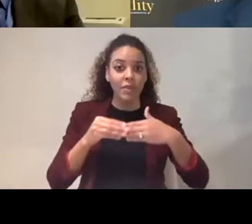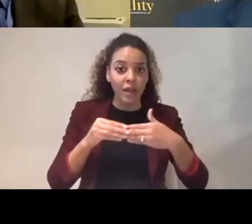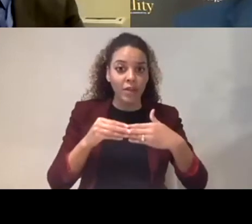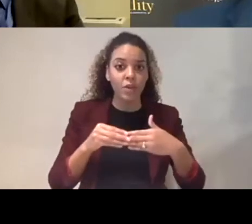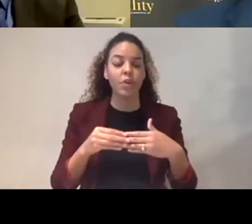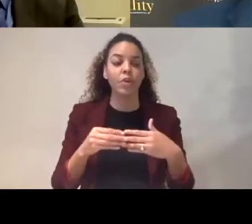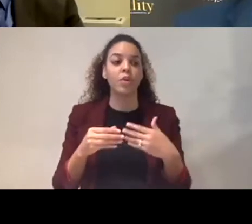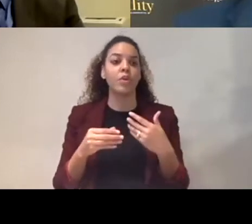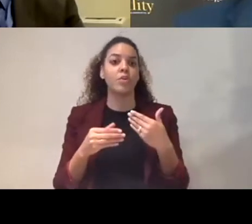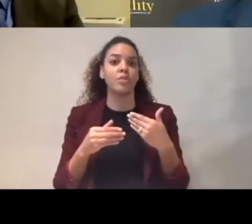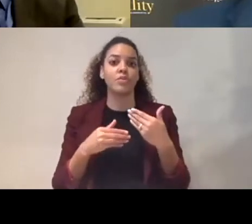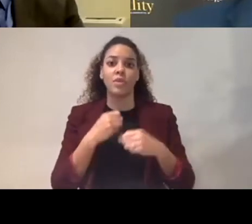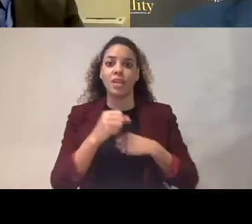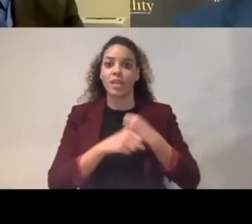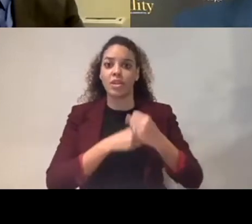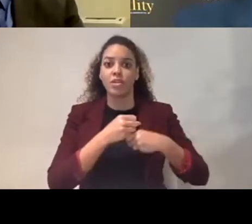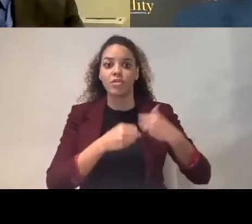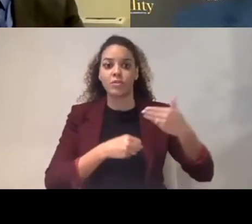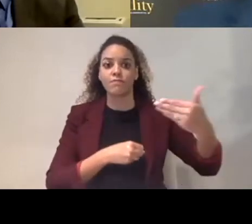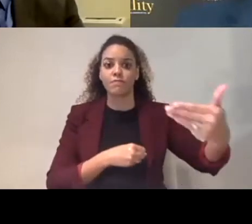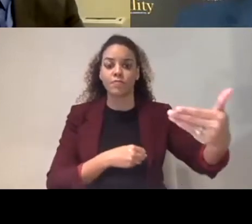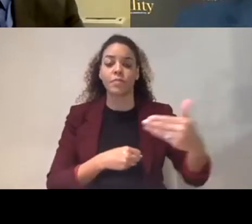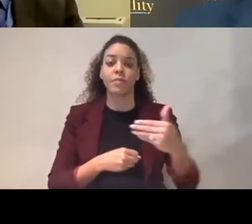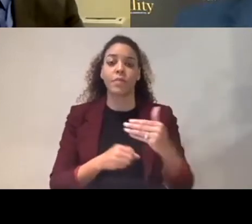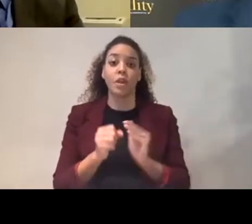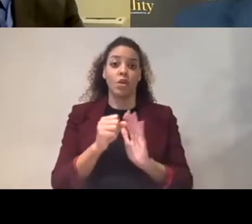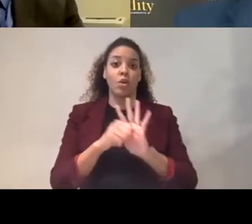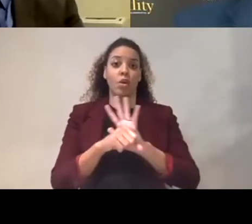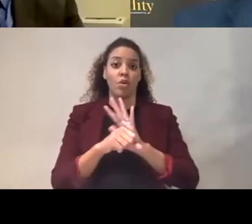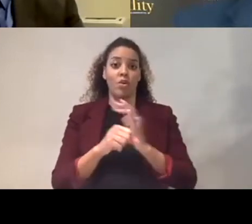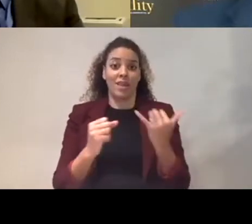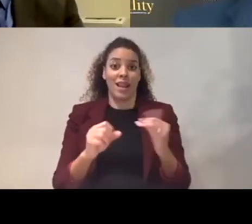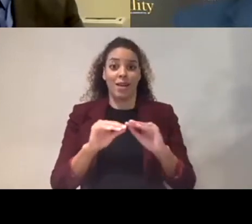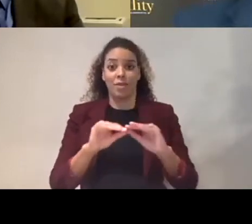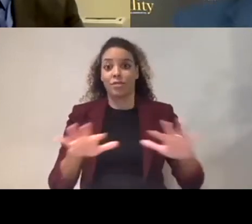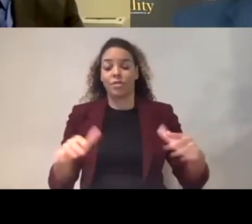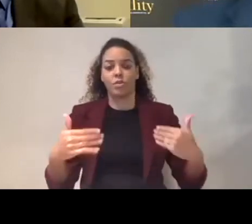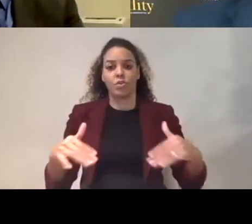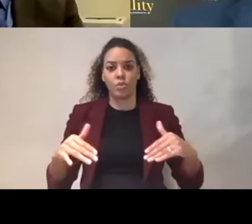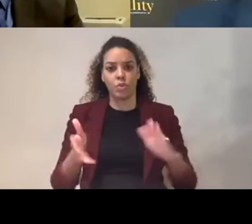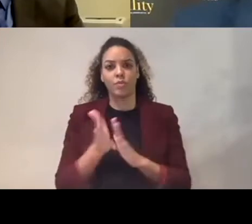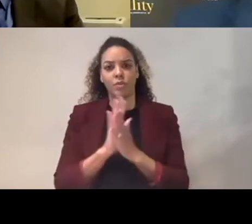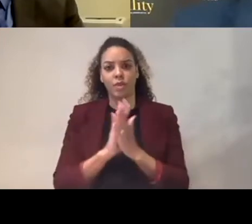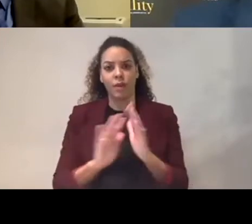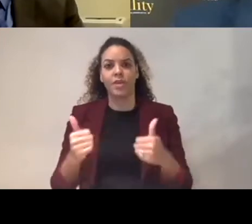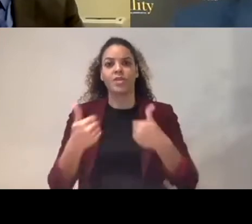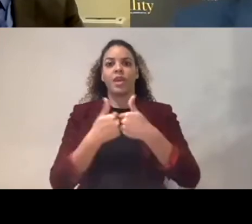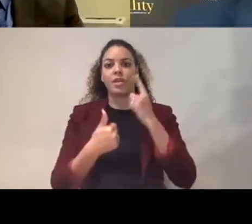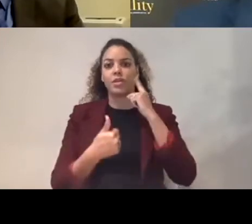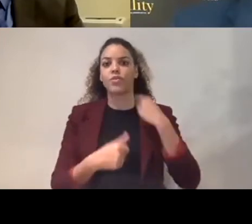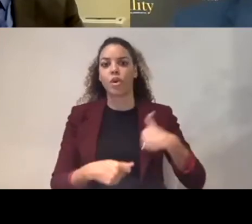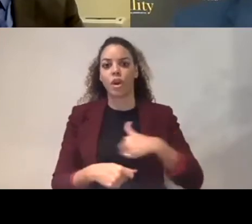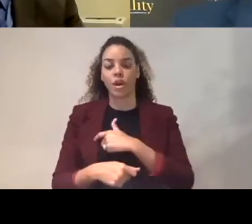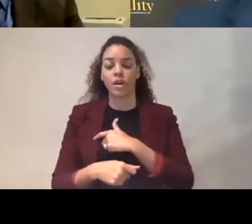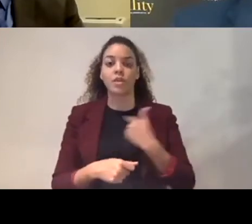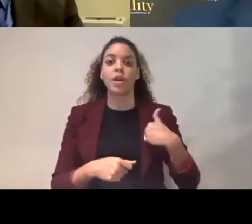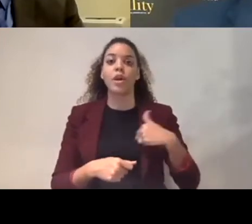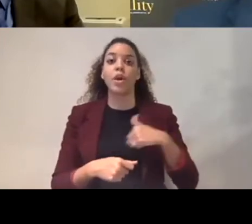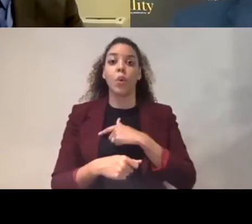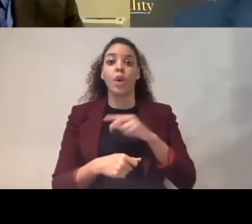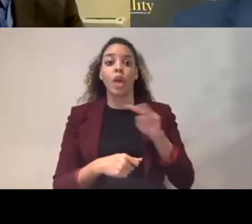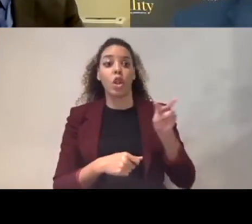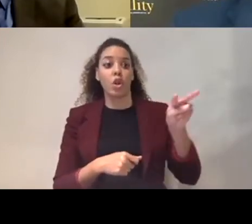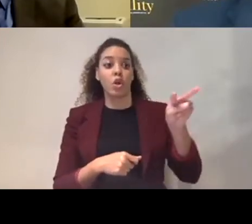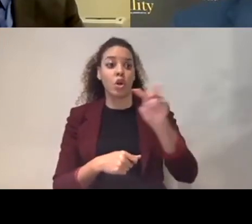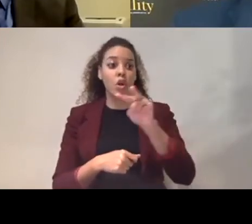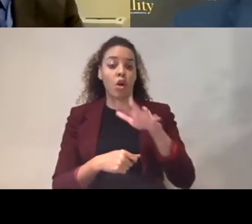over the years. And the COVID-19 pandemic has certainly challenged us. And as we look across the country, we're seeing many of the